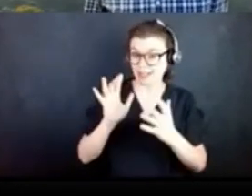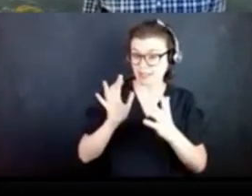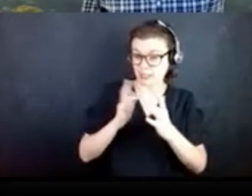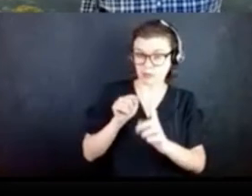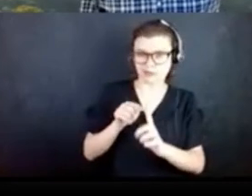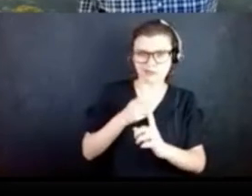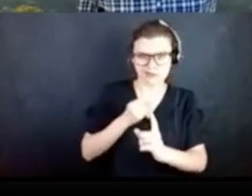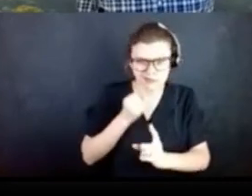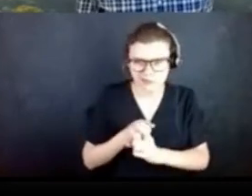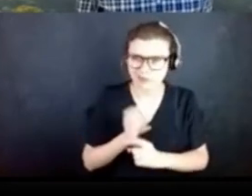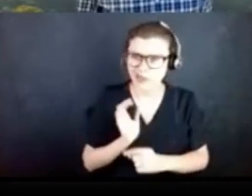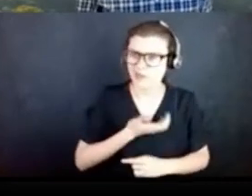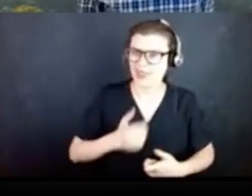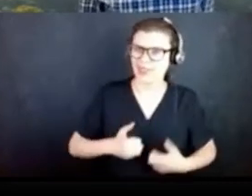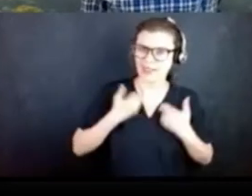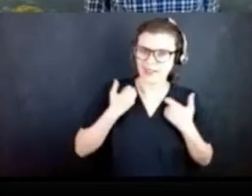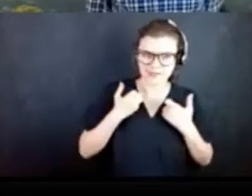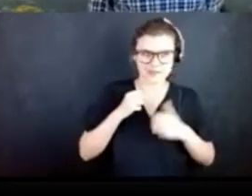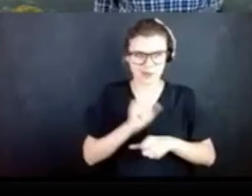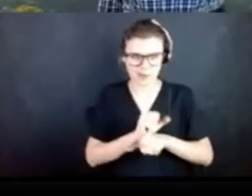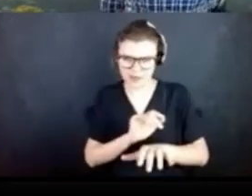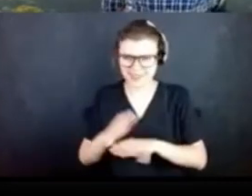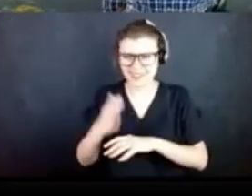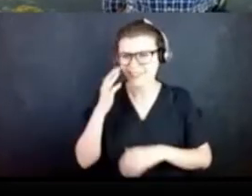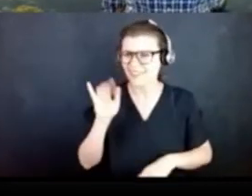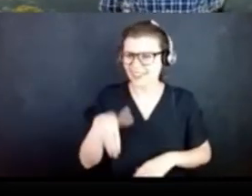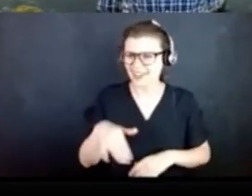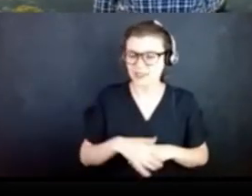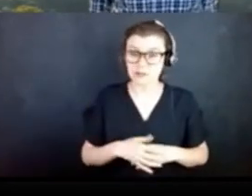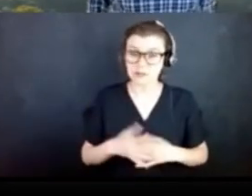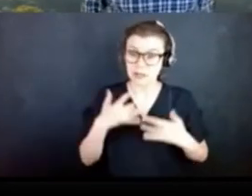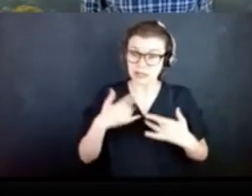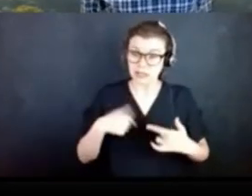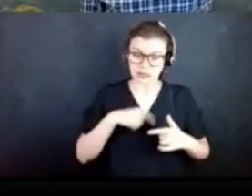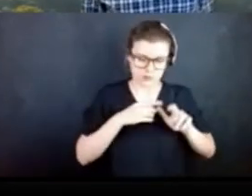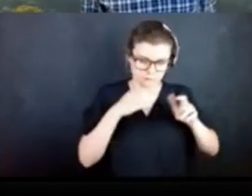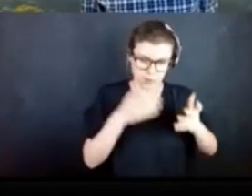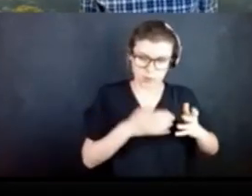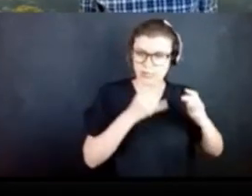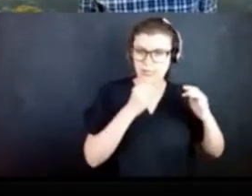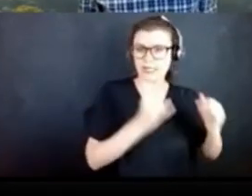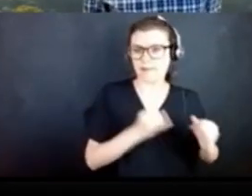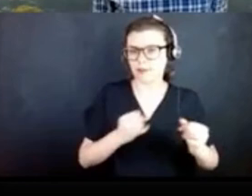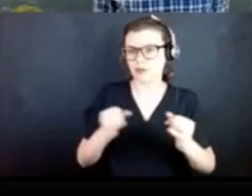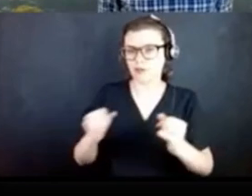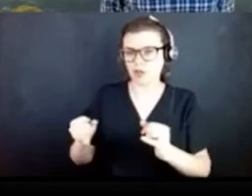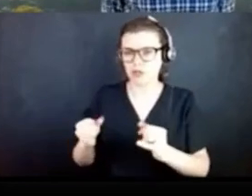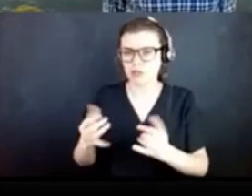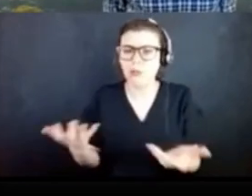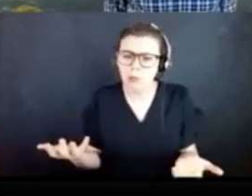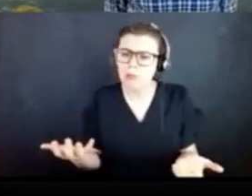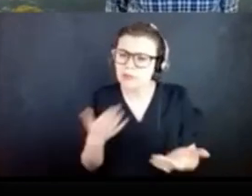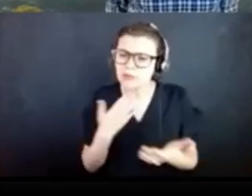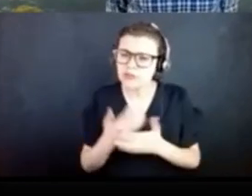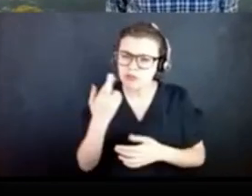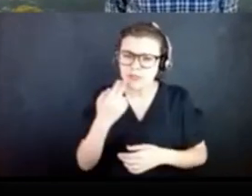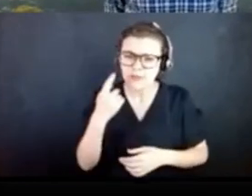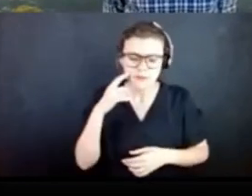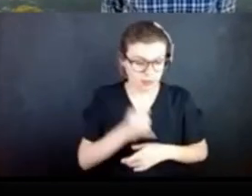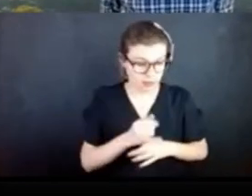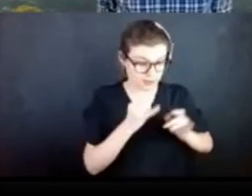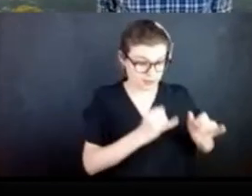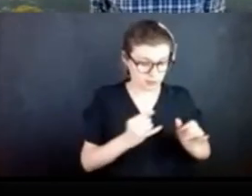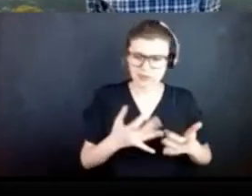our lives and in our work, we often focus on individuals. And this is probably for good reason. Individual characteristics matter a